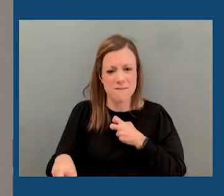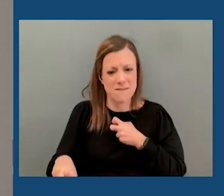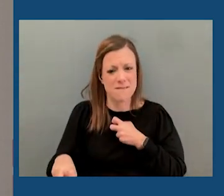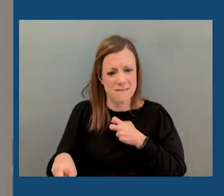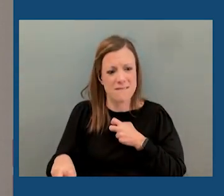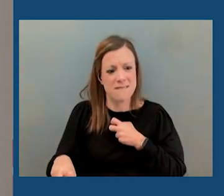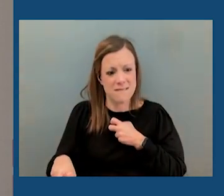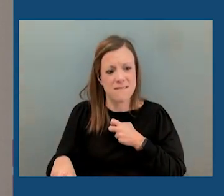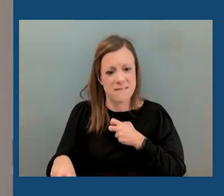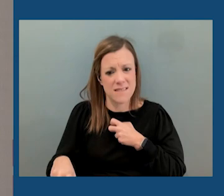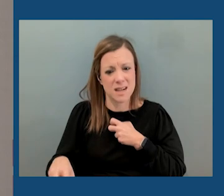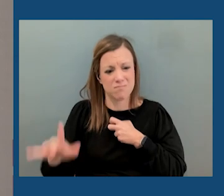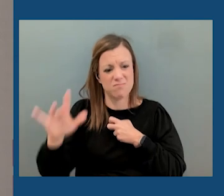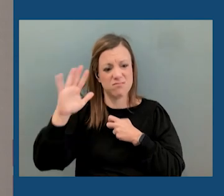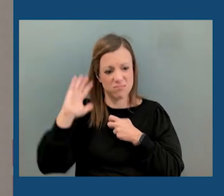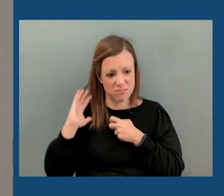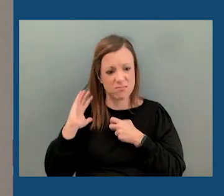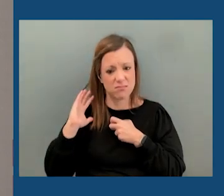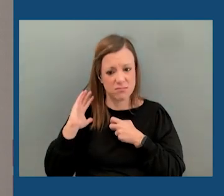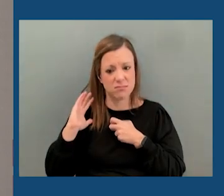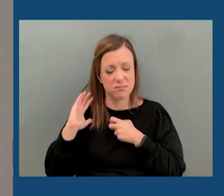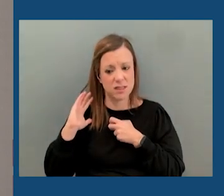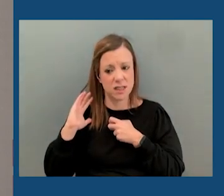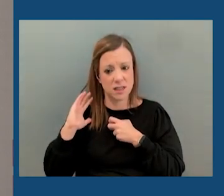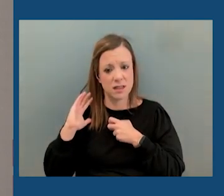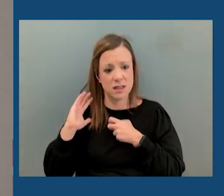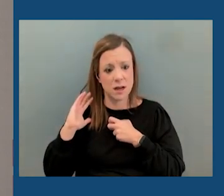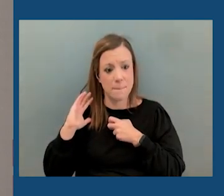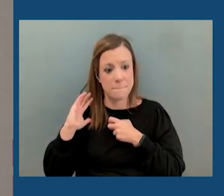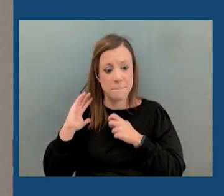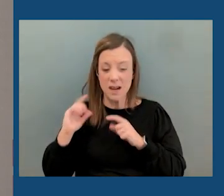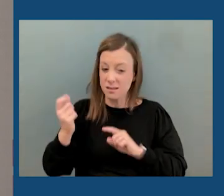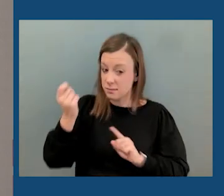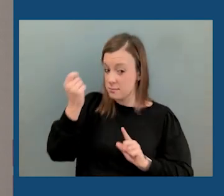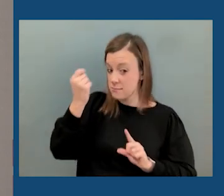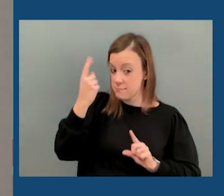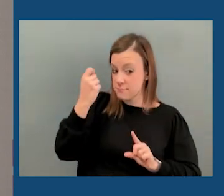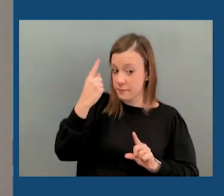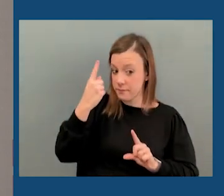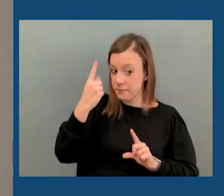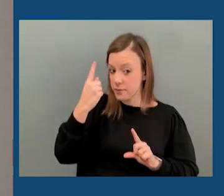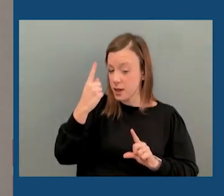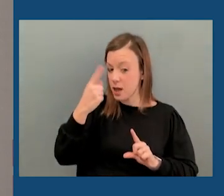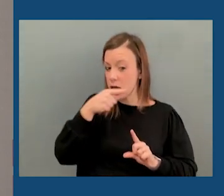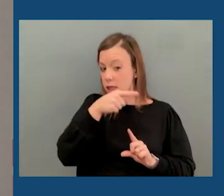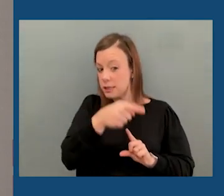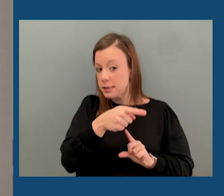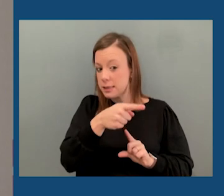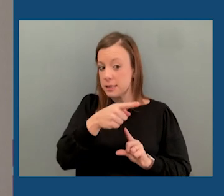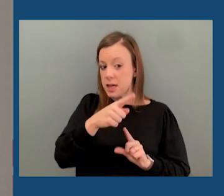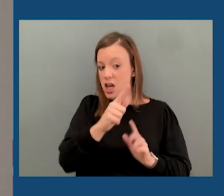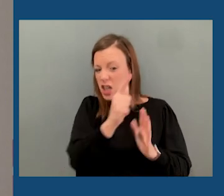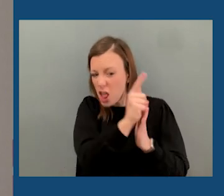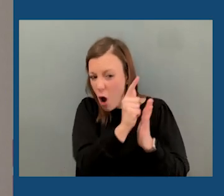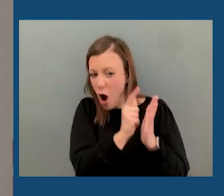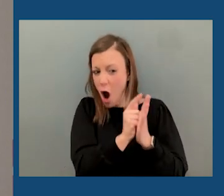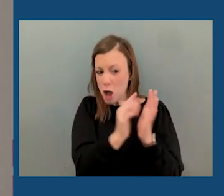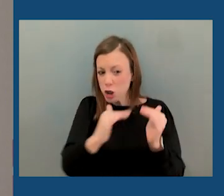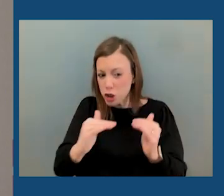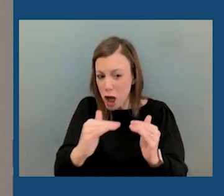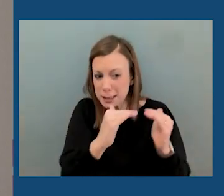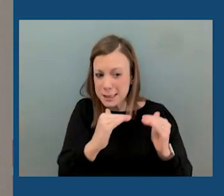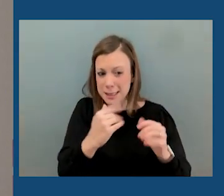But the forces of justice, the forces of doing the right